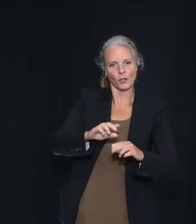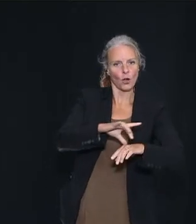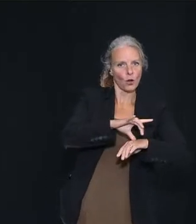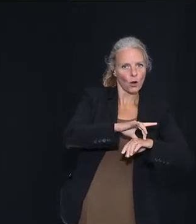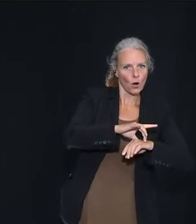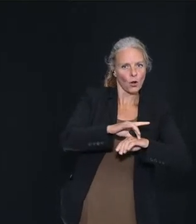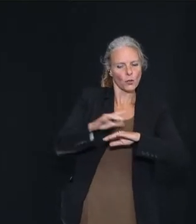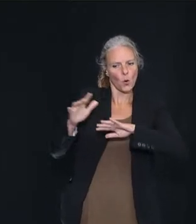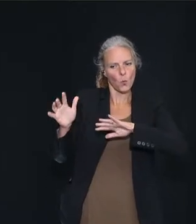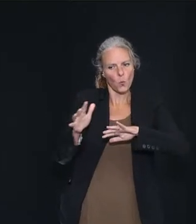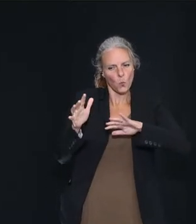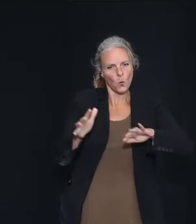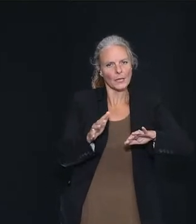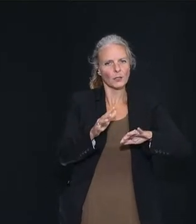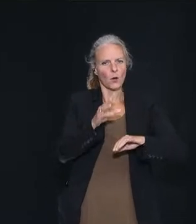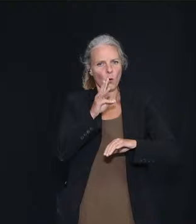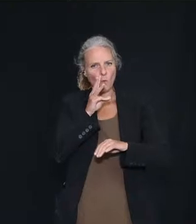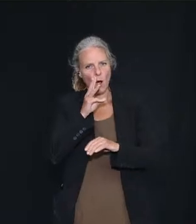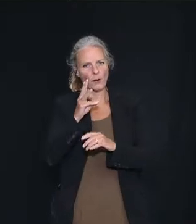We will honor